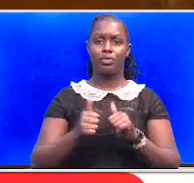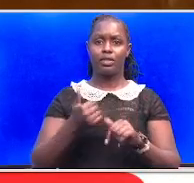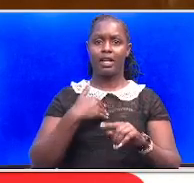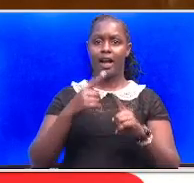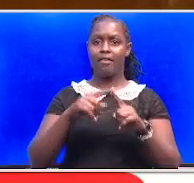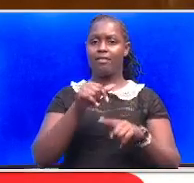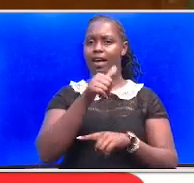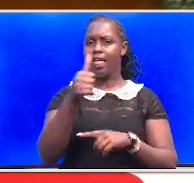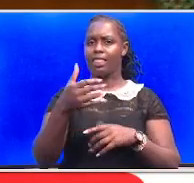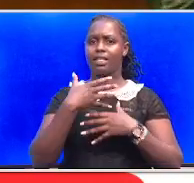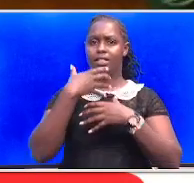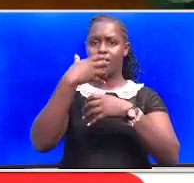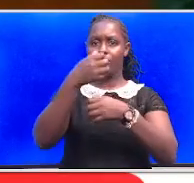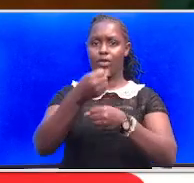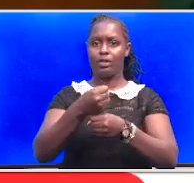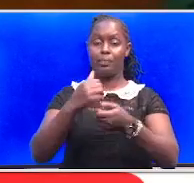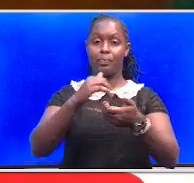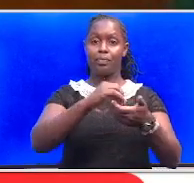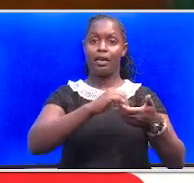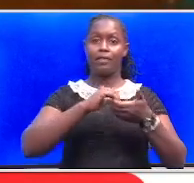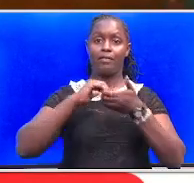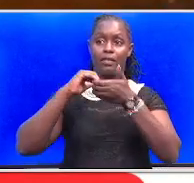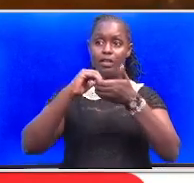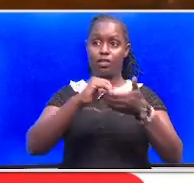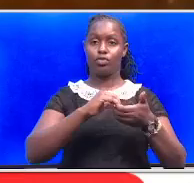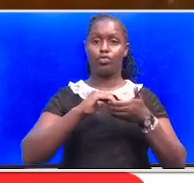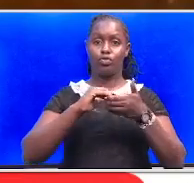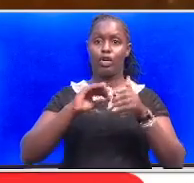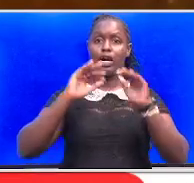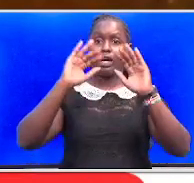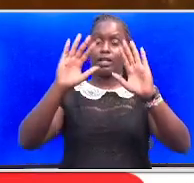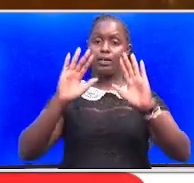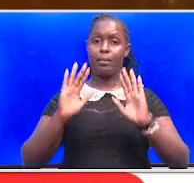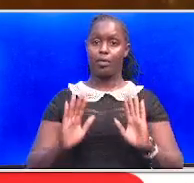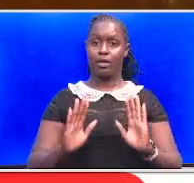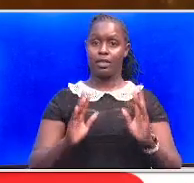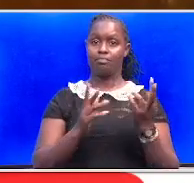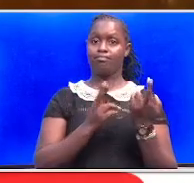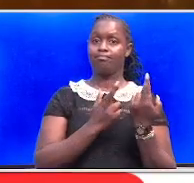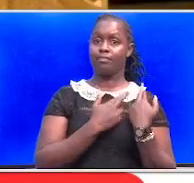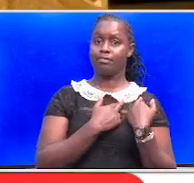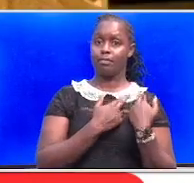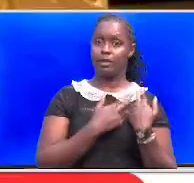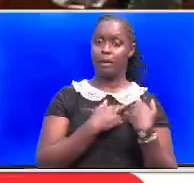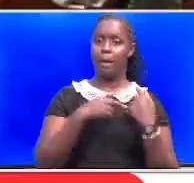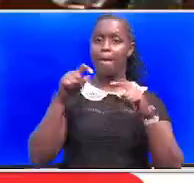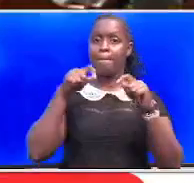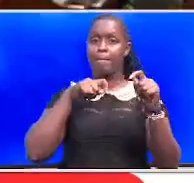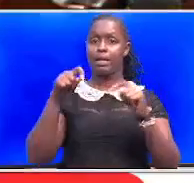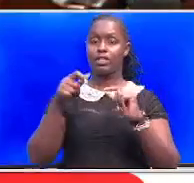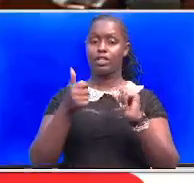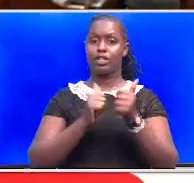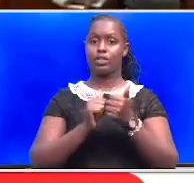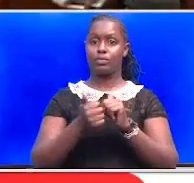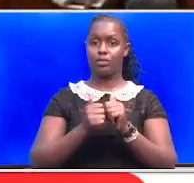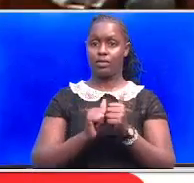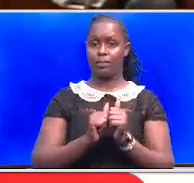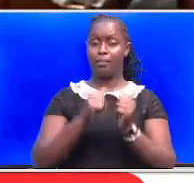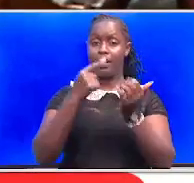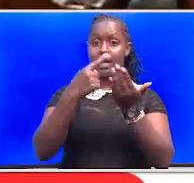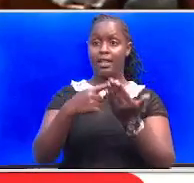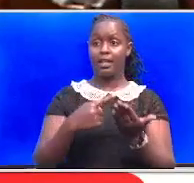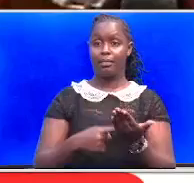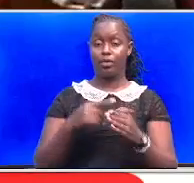stakeholders. Federations play a critical role in the management of sports. The debate on the floor of the